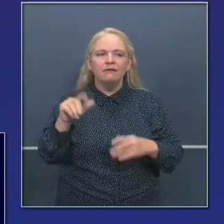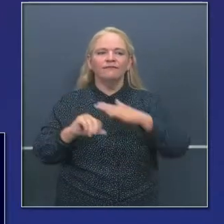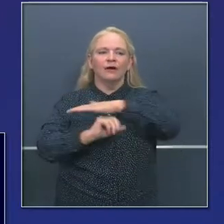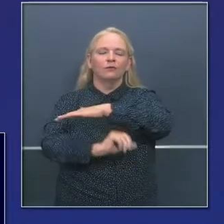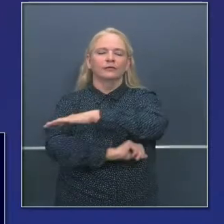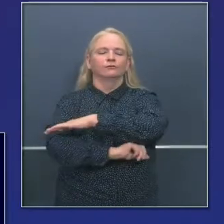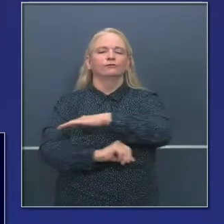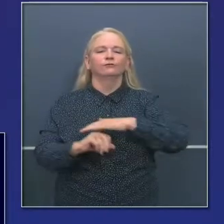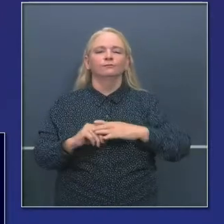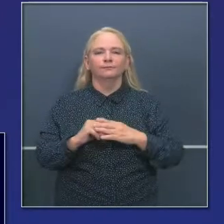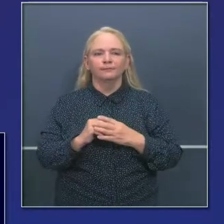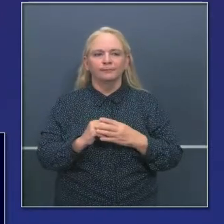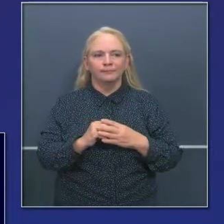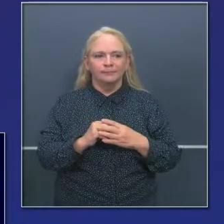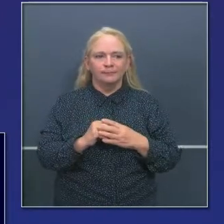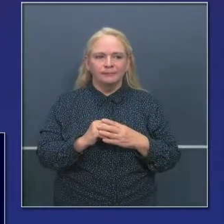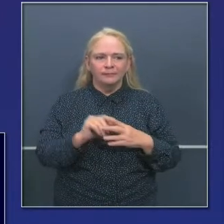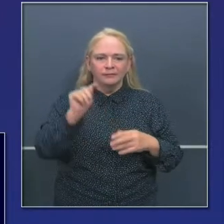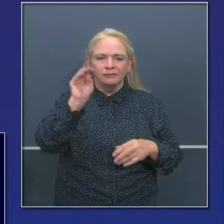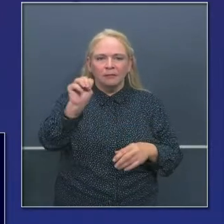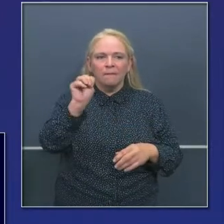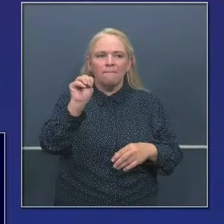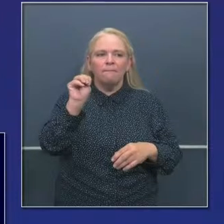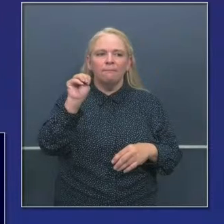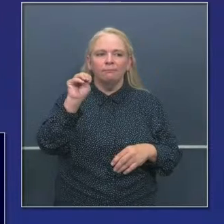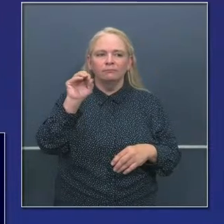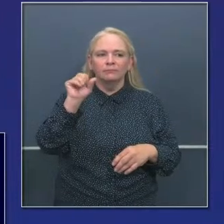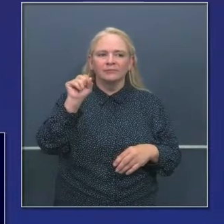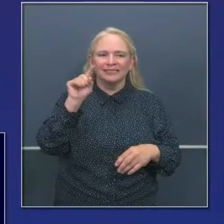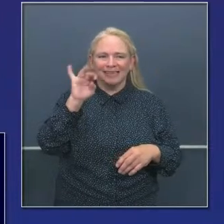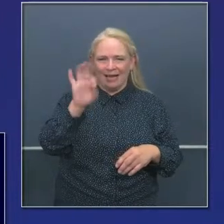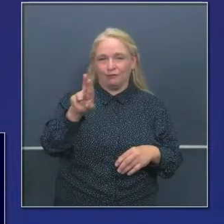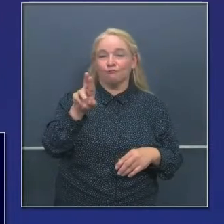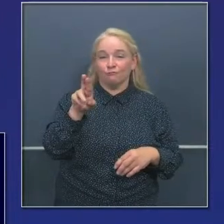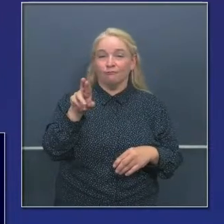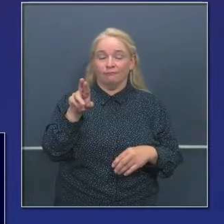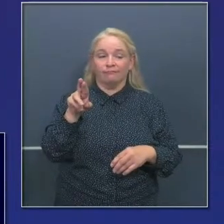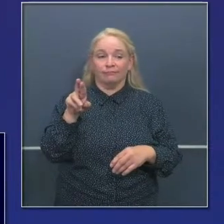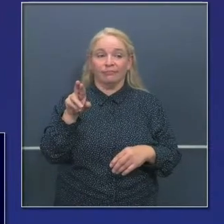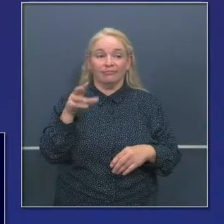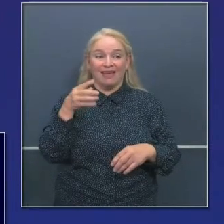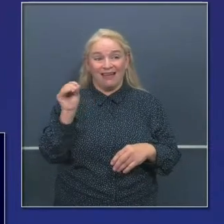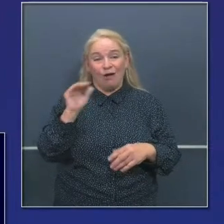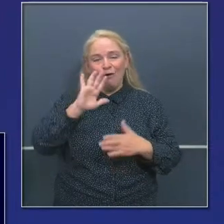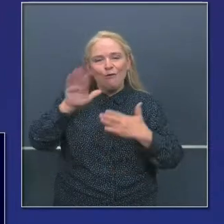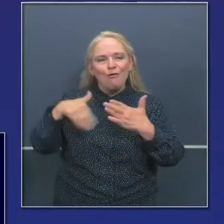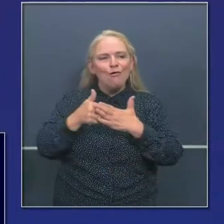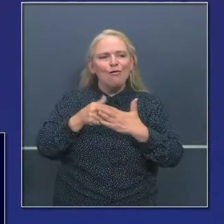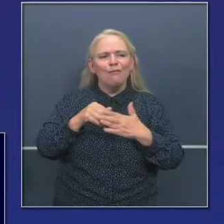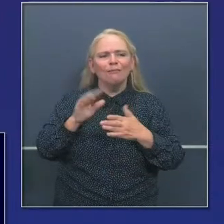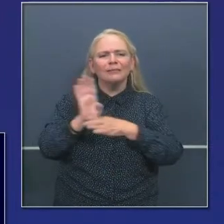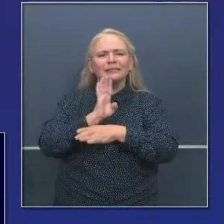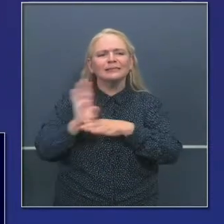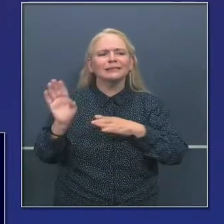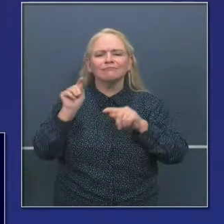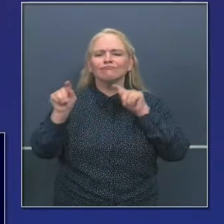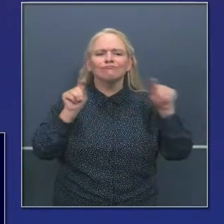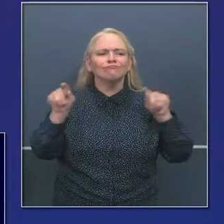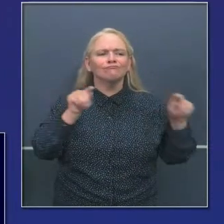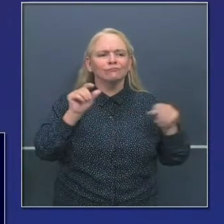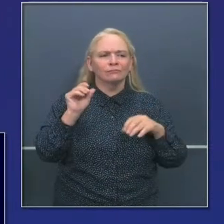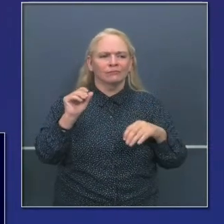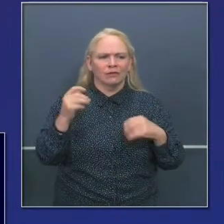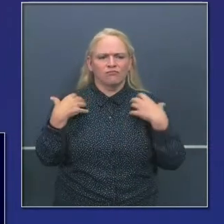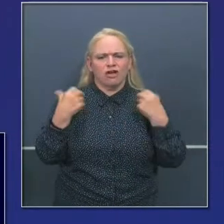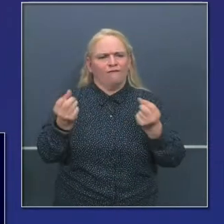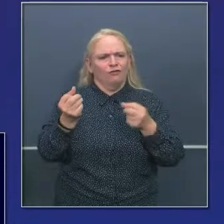individual contributor, to Tom Steyer as an individual contributor, and to our entire Business and Jobs Recovery Task Force